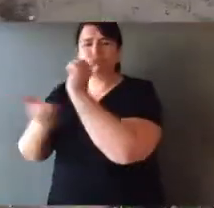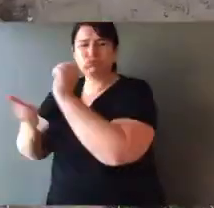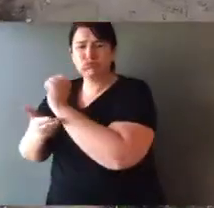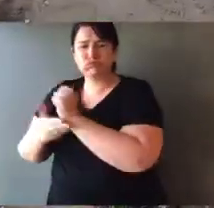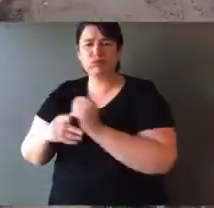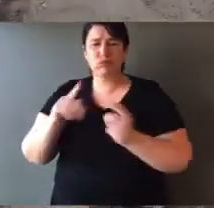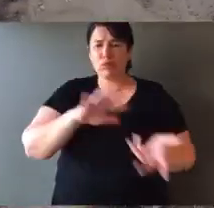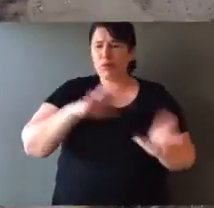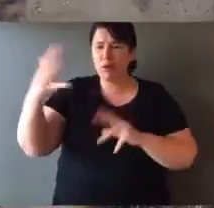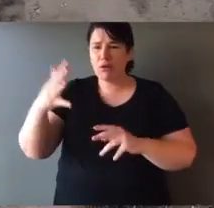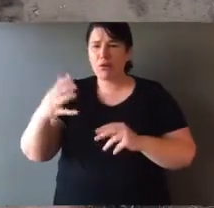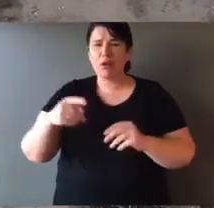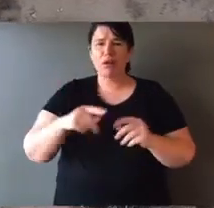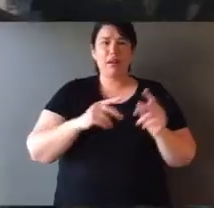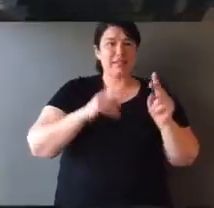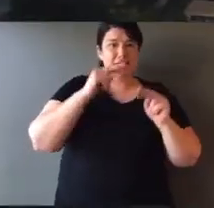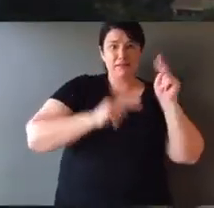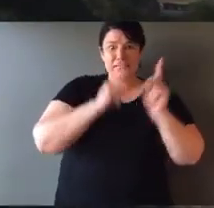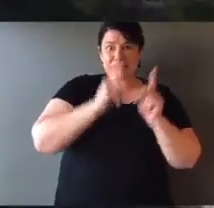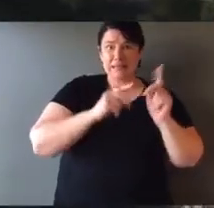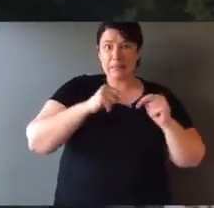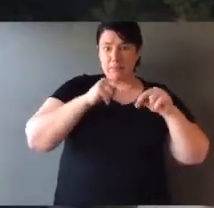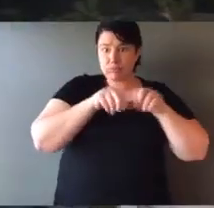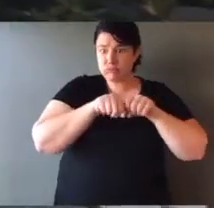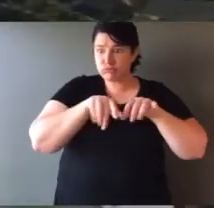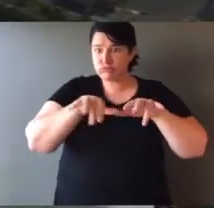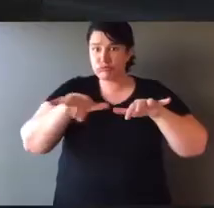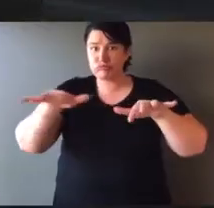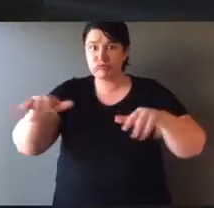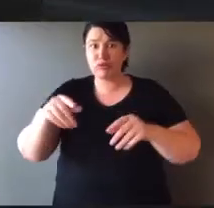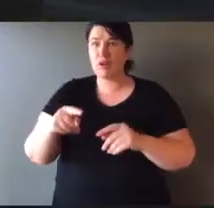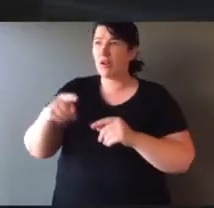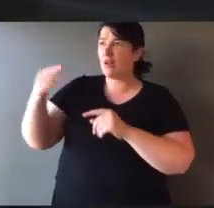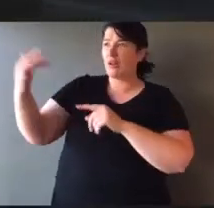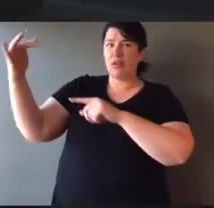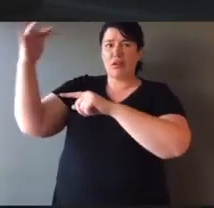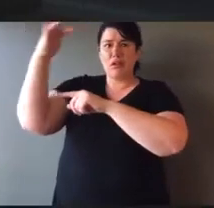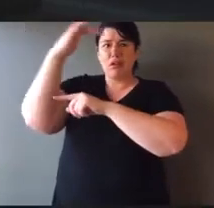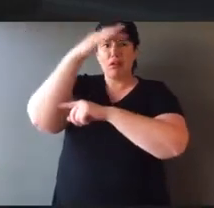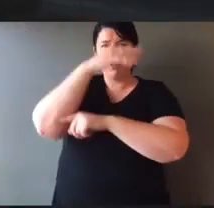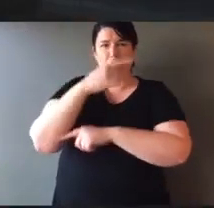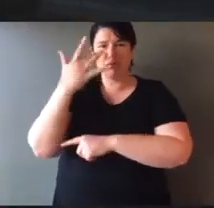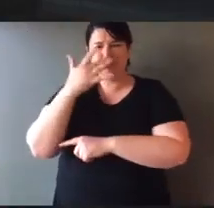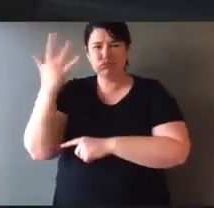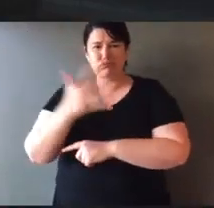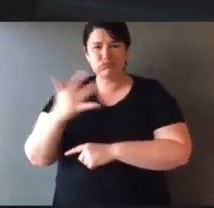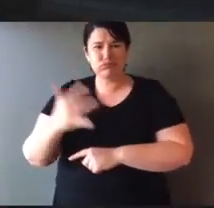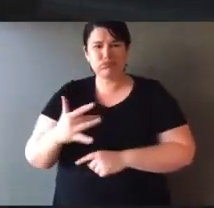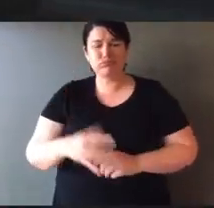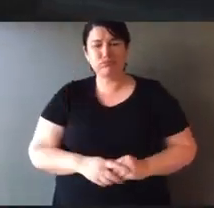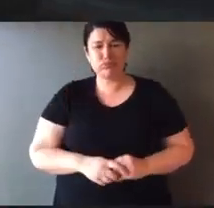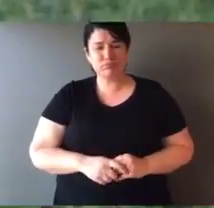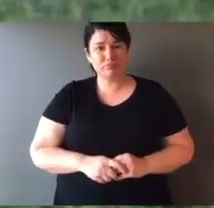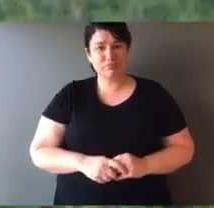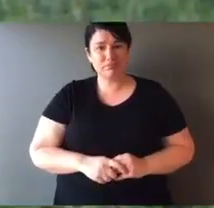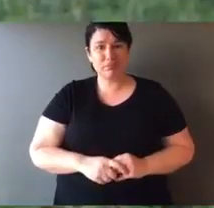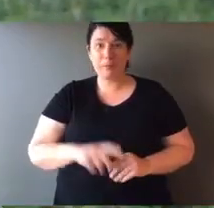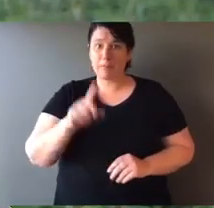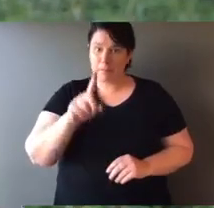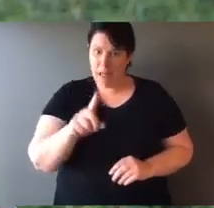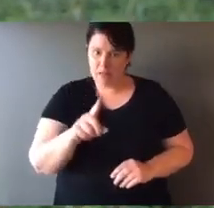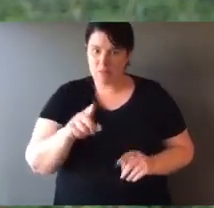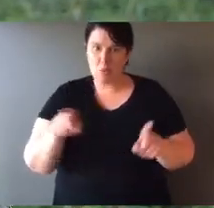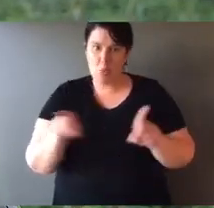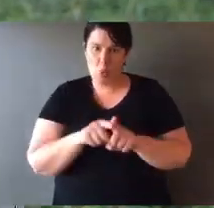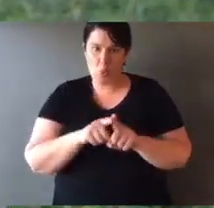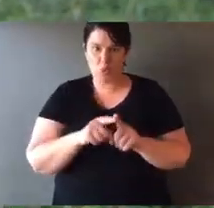Habitat destruction, deforestation, urban sprawl, disease, climate change, pollution, you name it, we have it. But